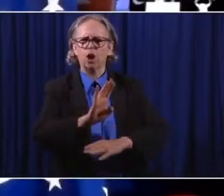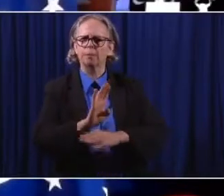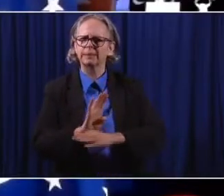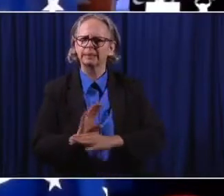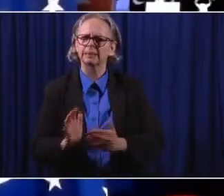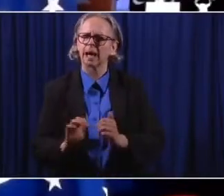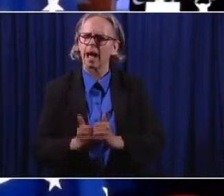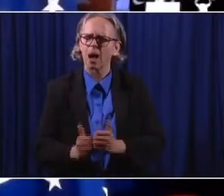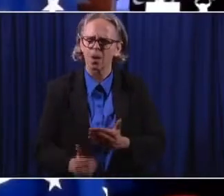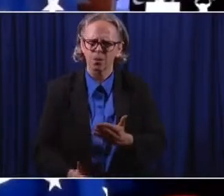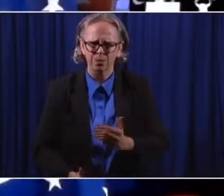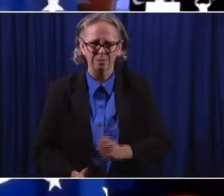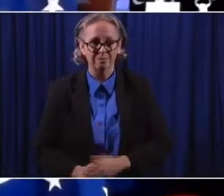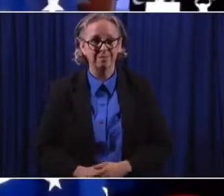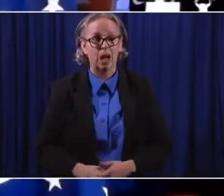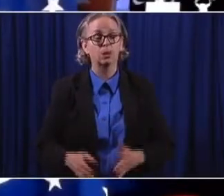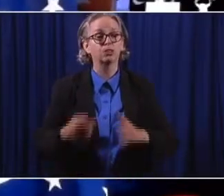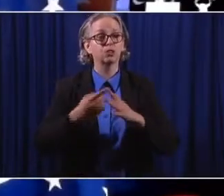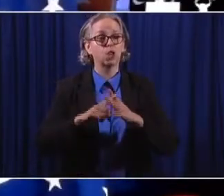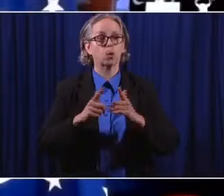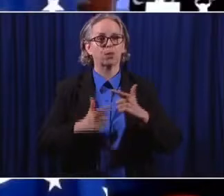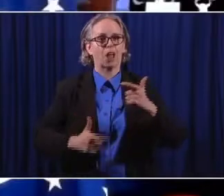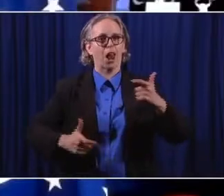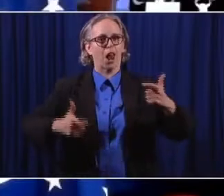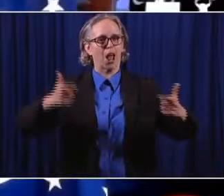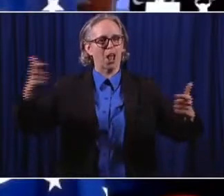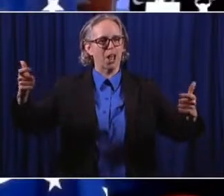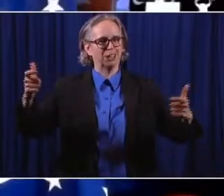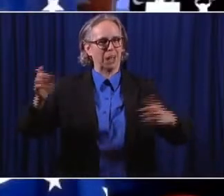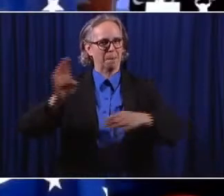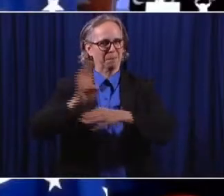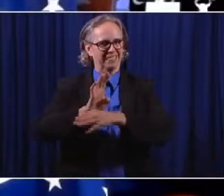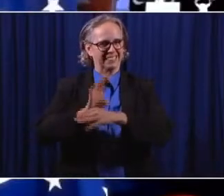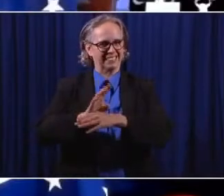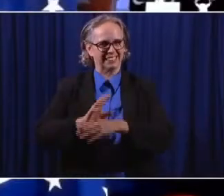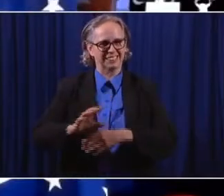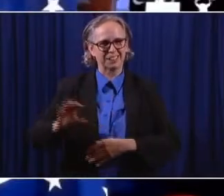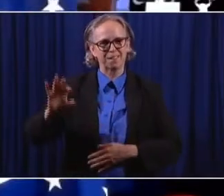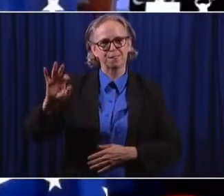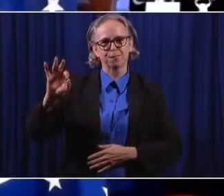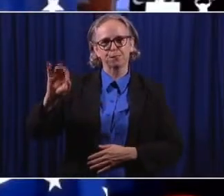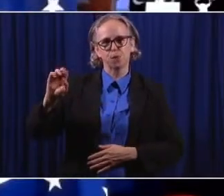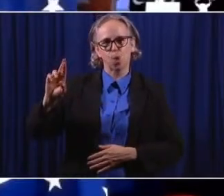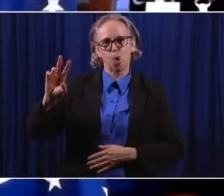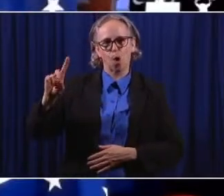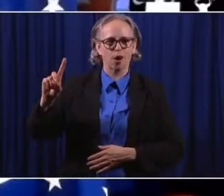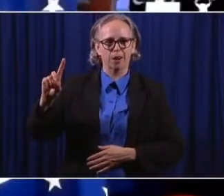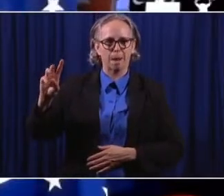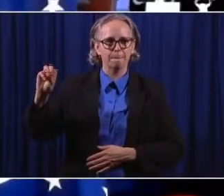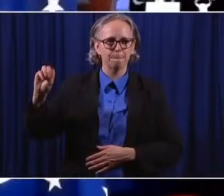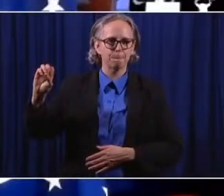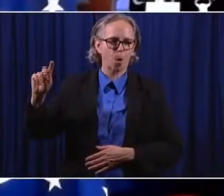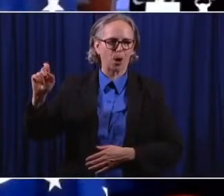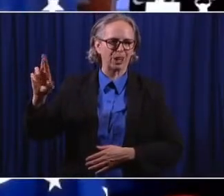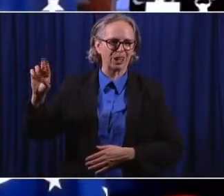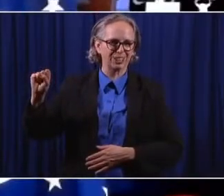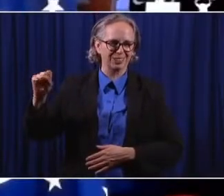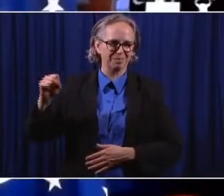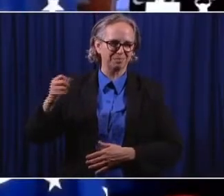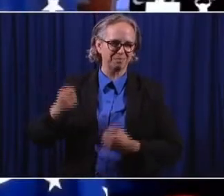I'm going to start with one of our larger employers, the Ford Motor Company. We all know Ford. They